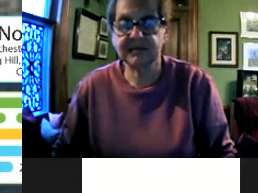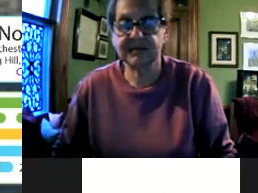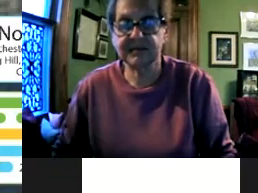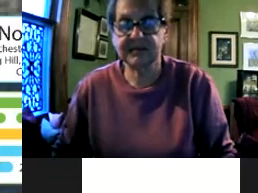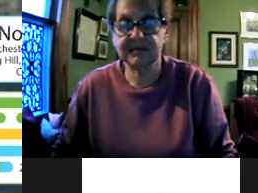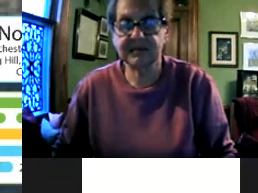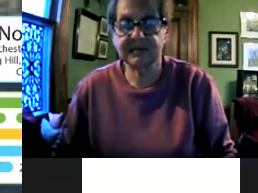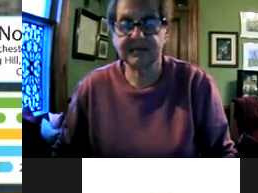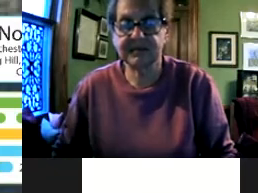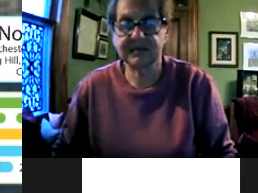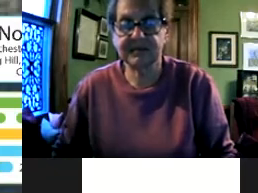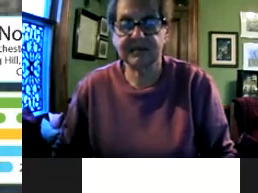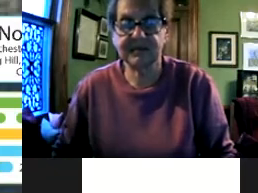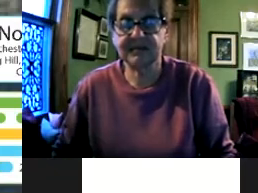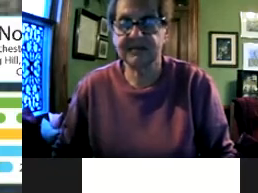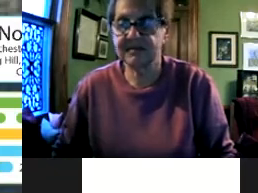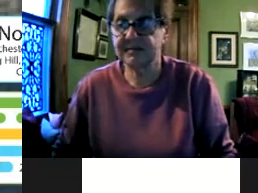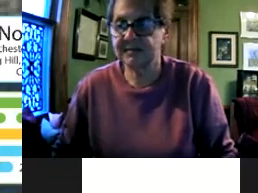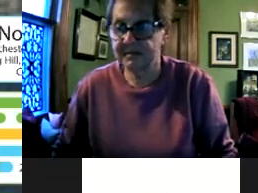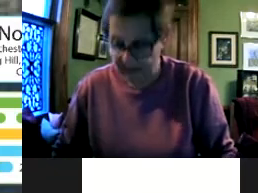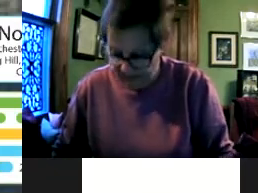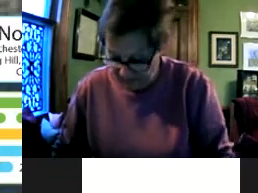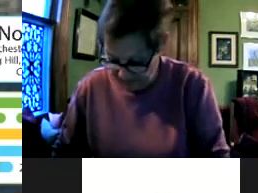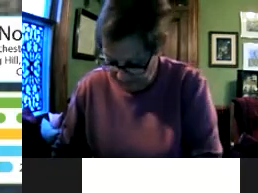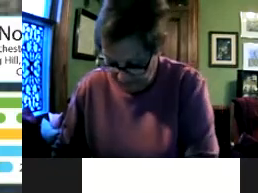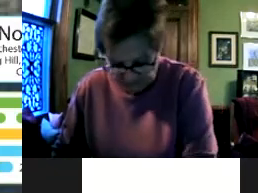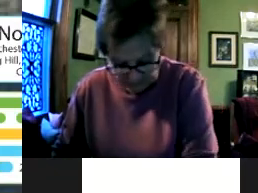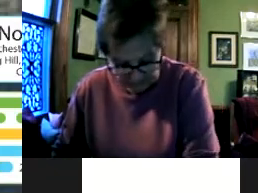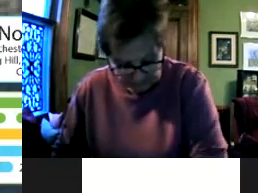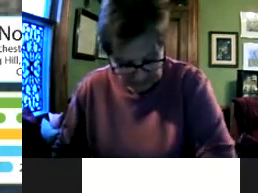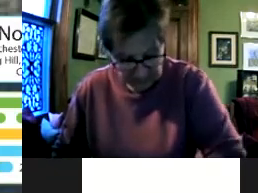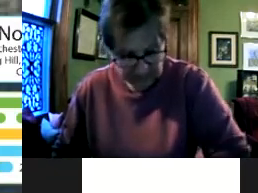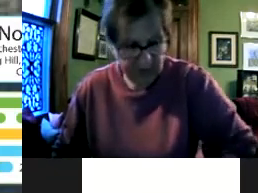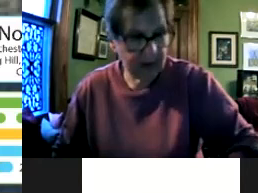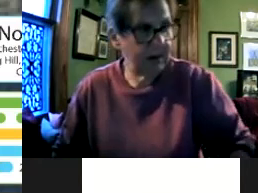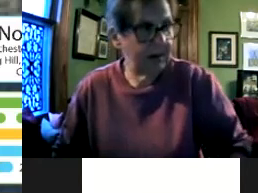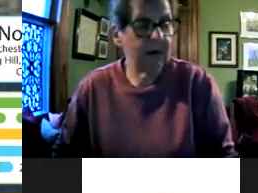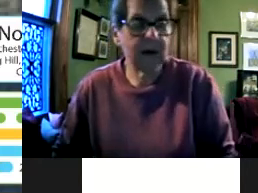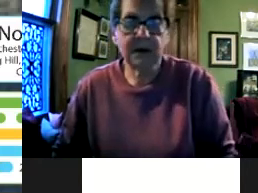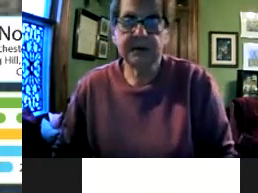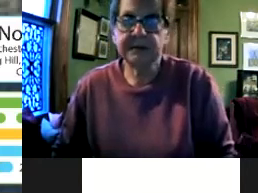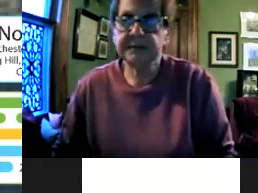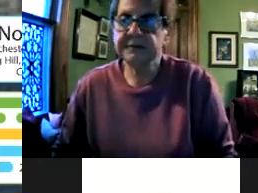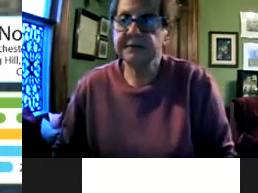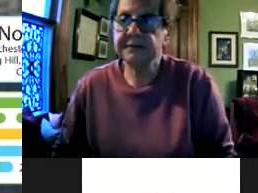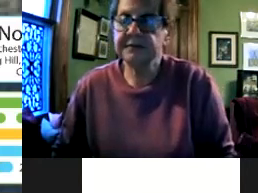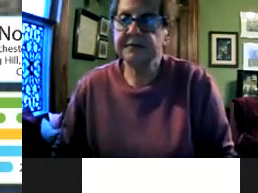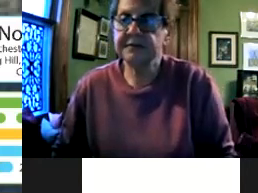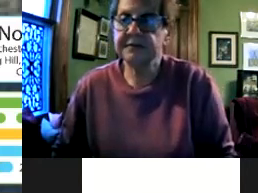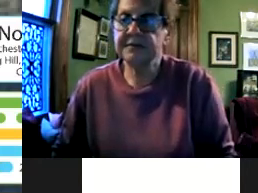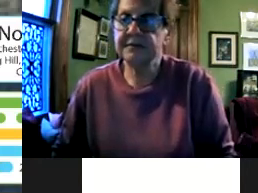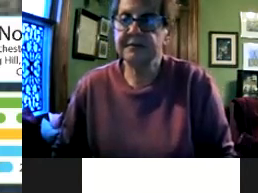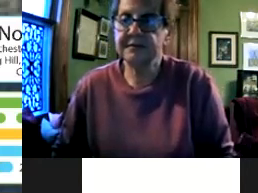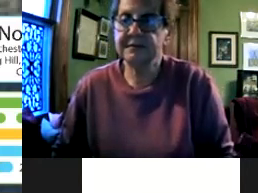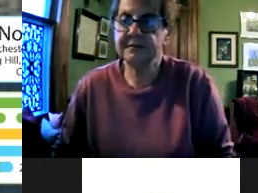screen there, Well, but the one you yes, have ma'am, up go ahead. that doesn't actually explain it. All I'm concerned about